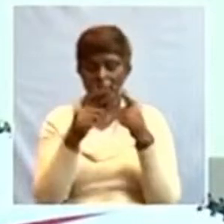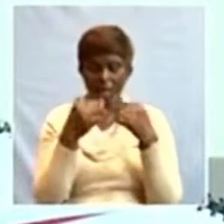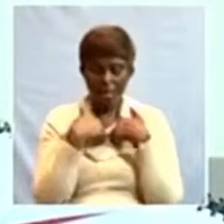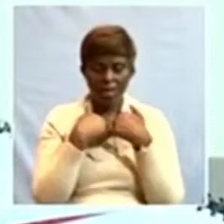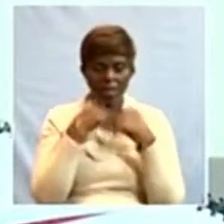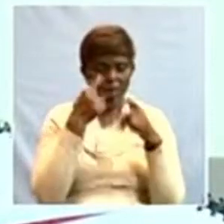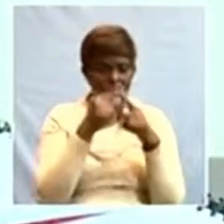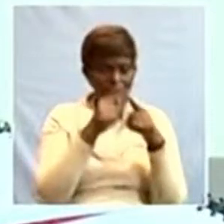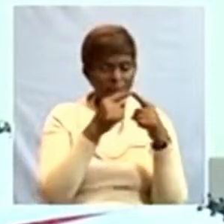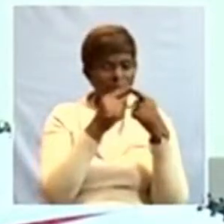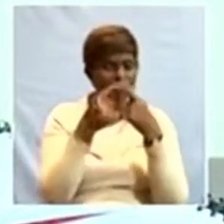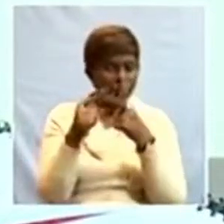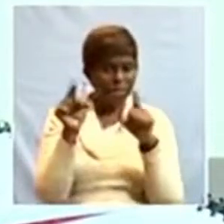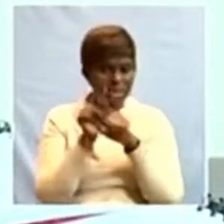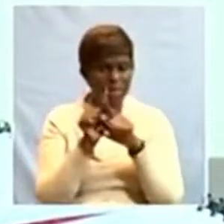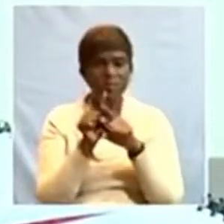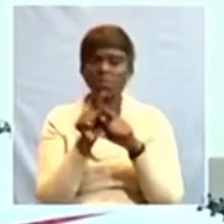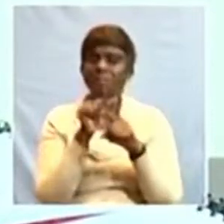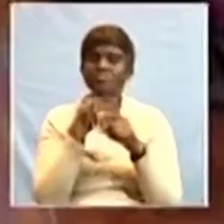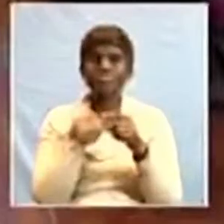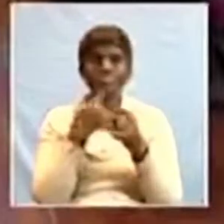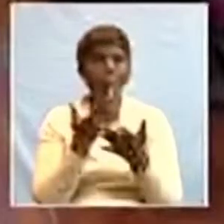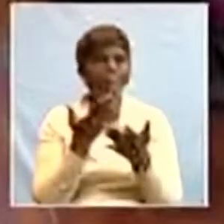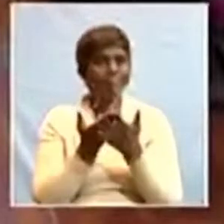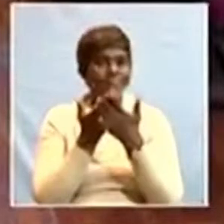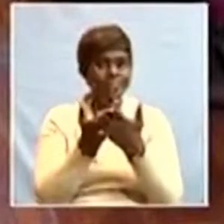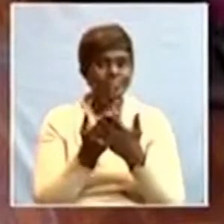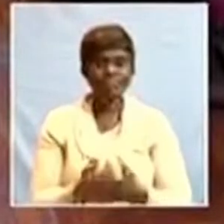is different. I submit.